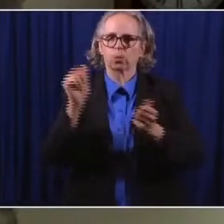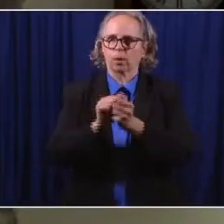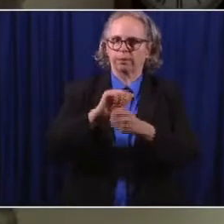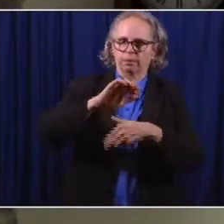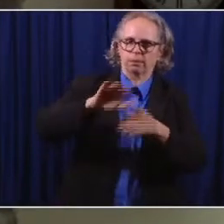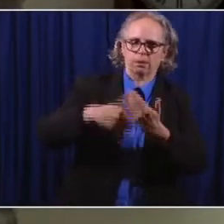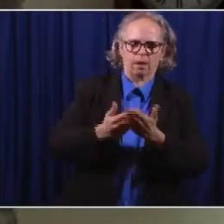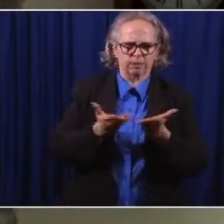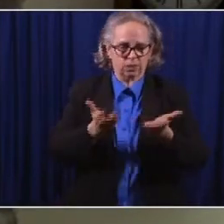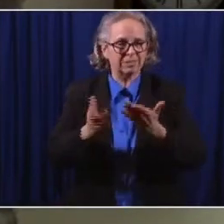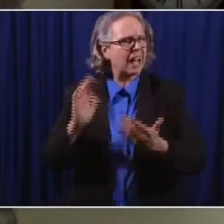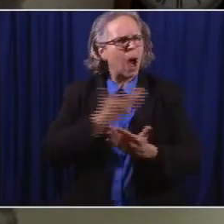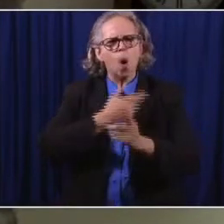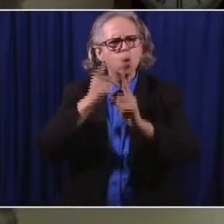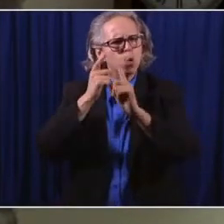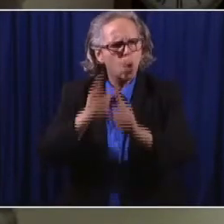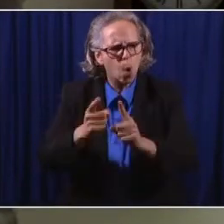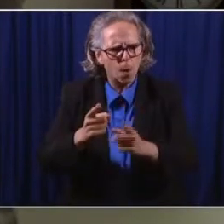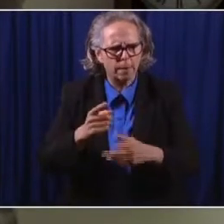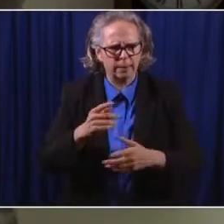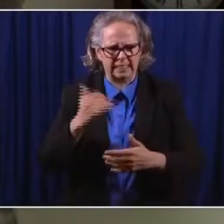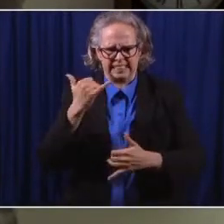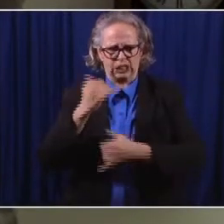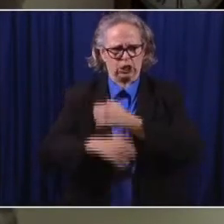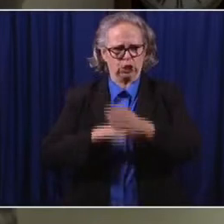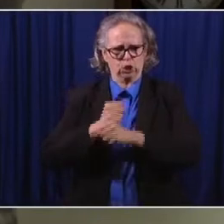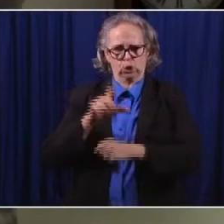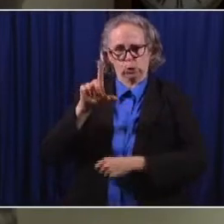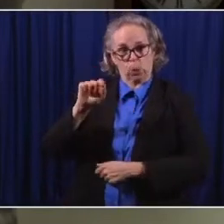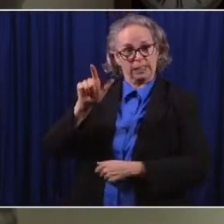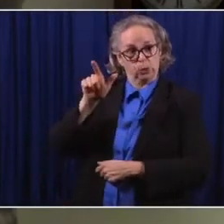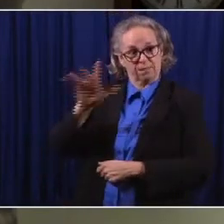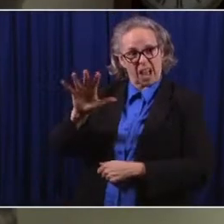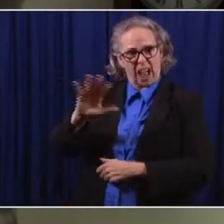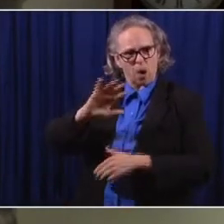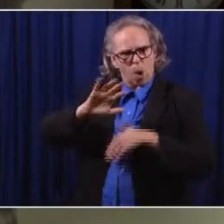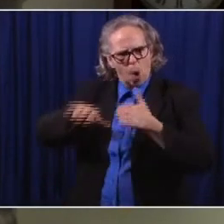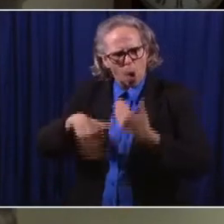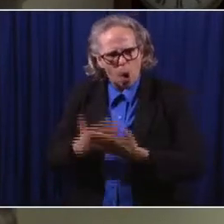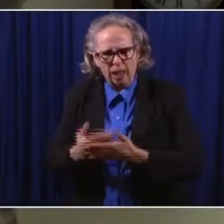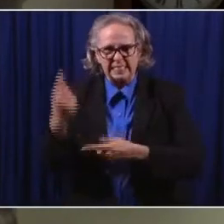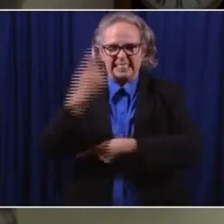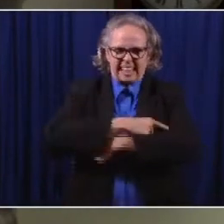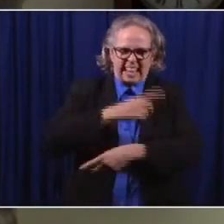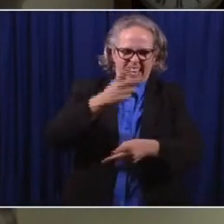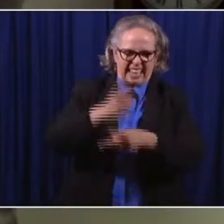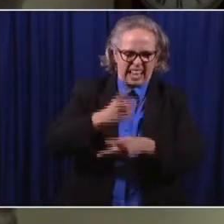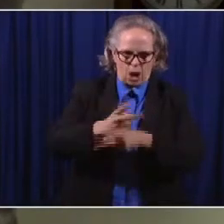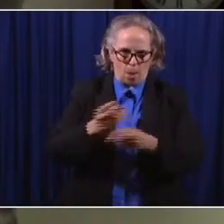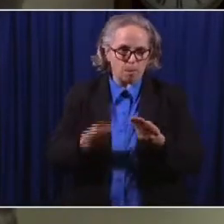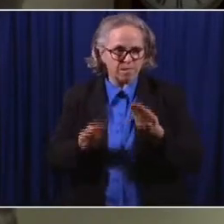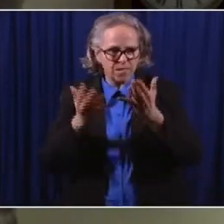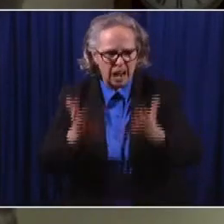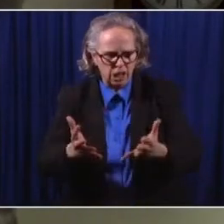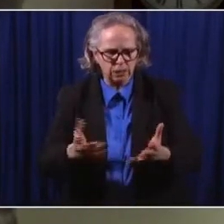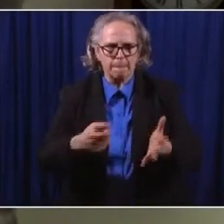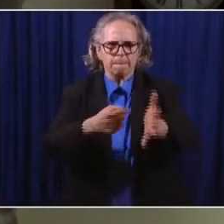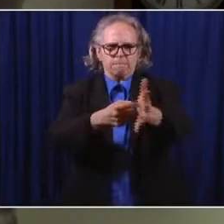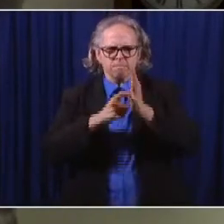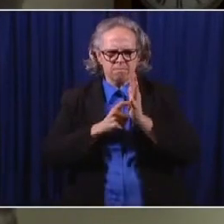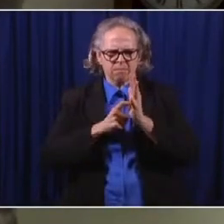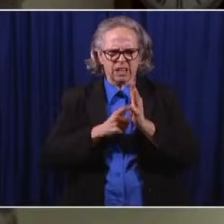all providers must be rated 3 stars or higher on the rating system. And so our goal now, everybody's